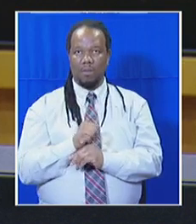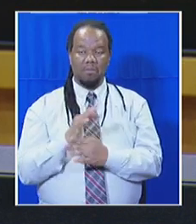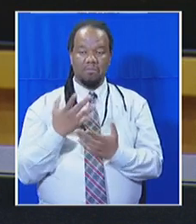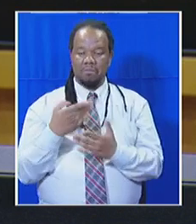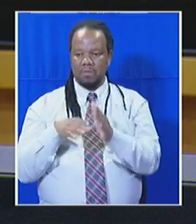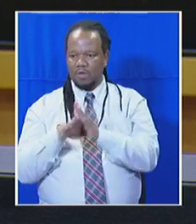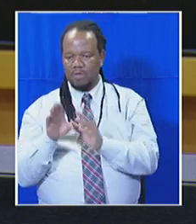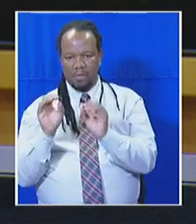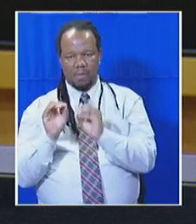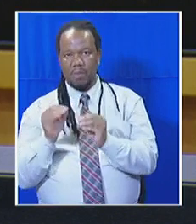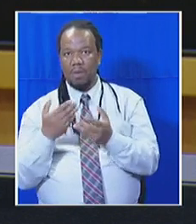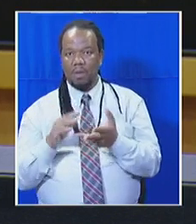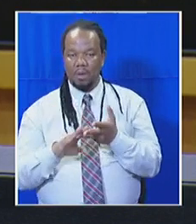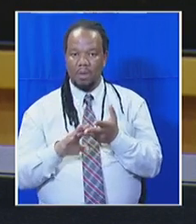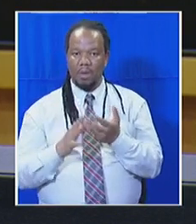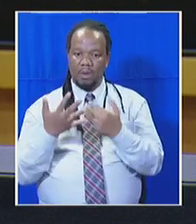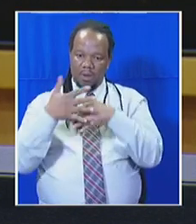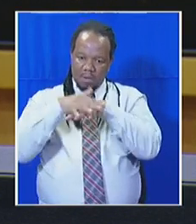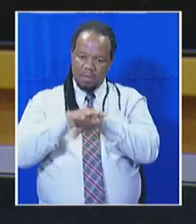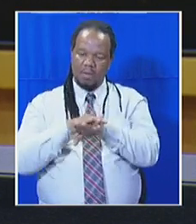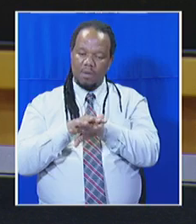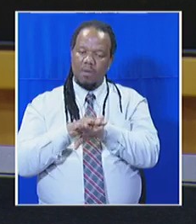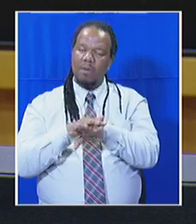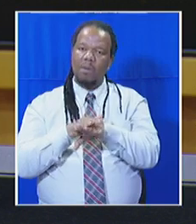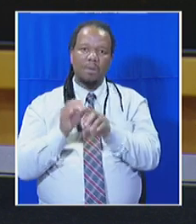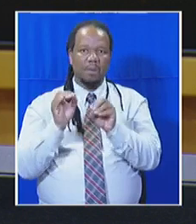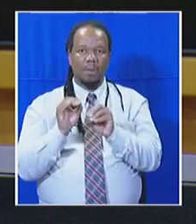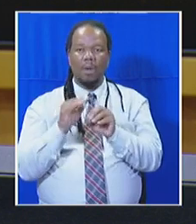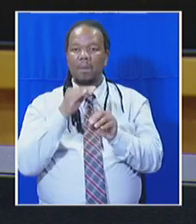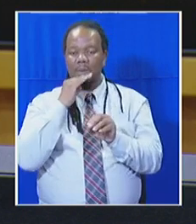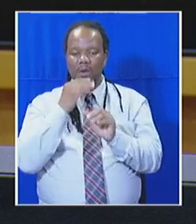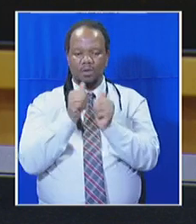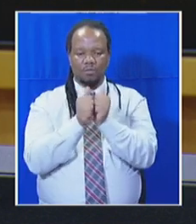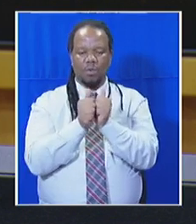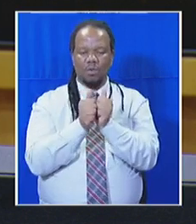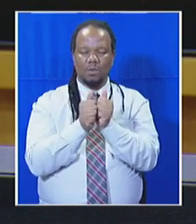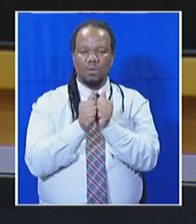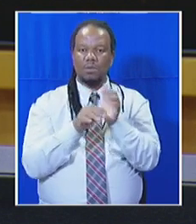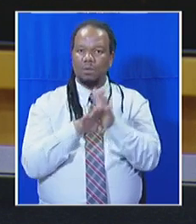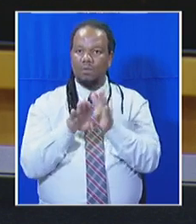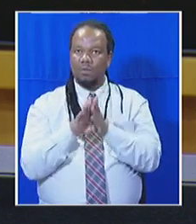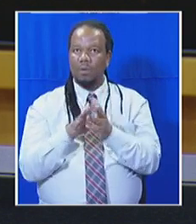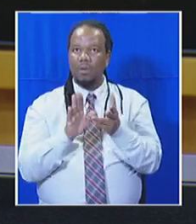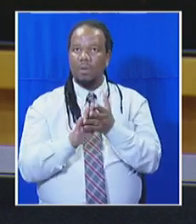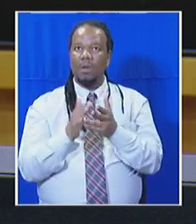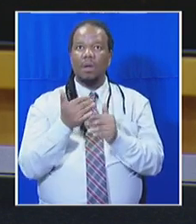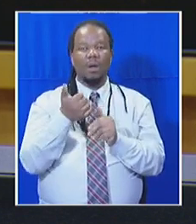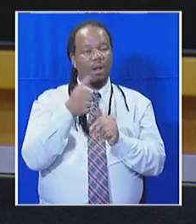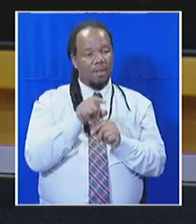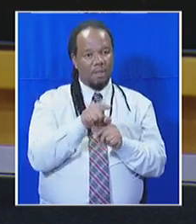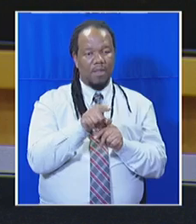development, an integrated approach to sports development and elite sports in the